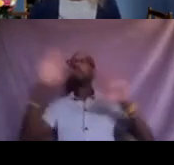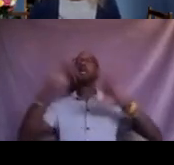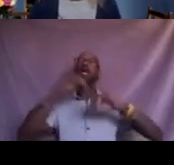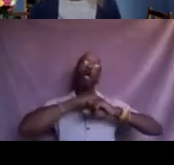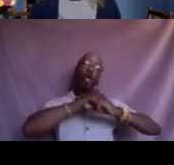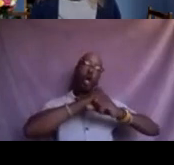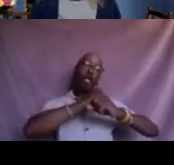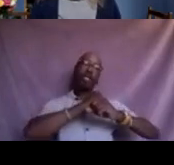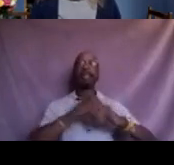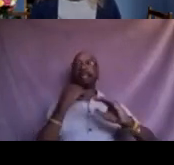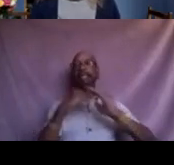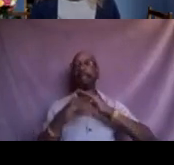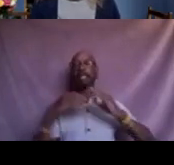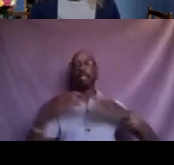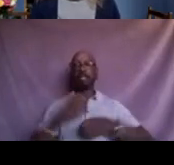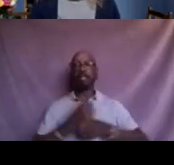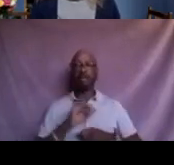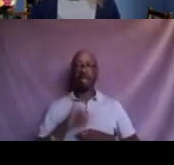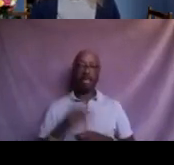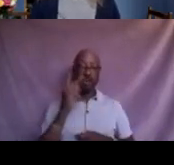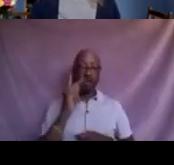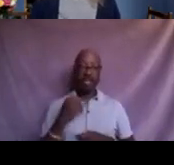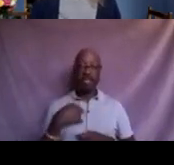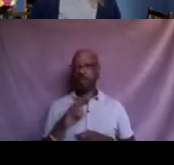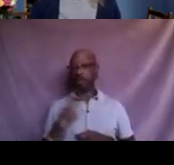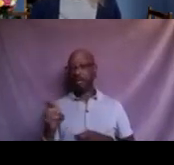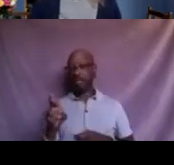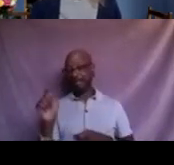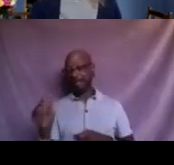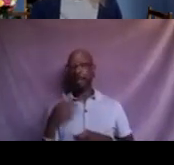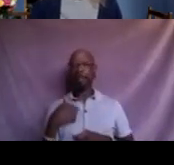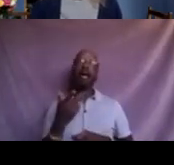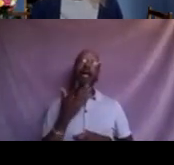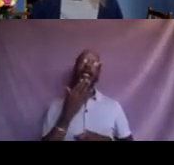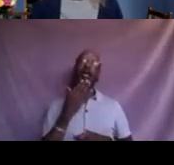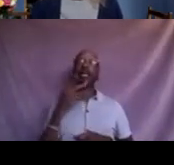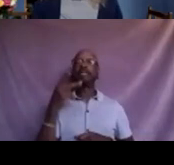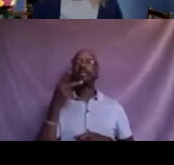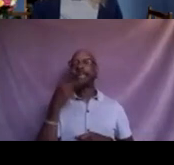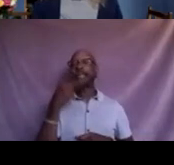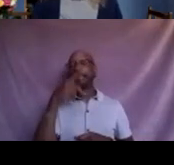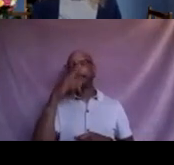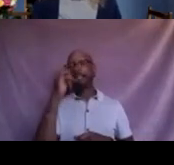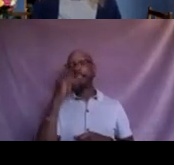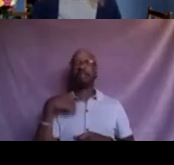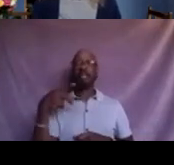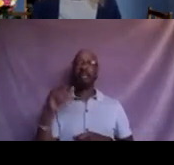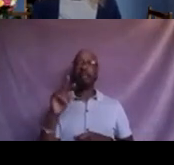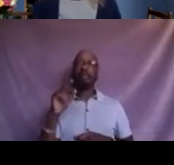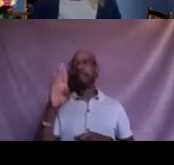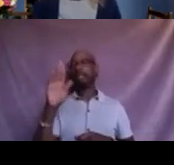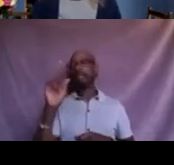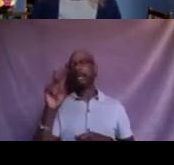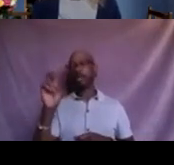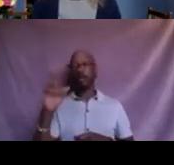on. The switch is in color, it's to the right. My classroom is pink because of the banner that I have. So my switch is